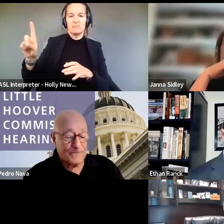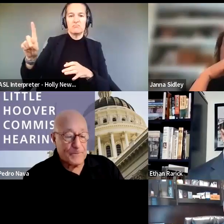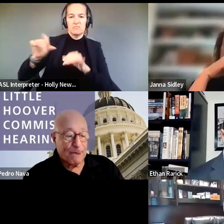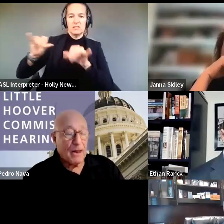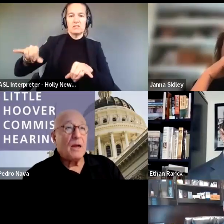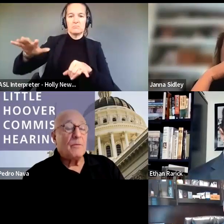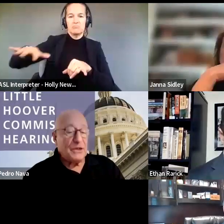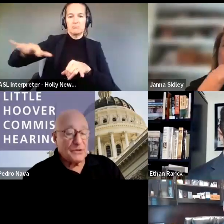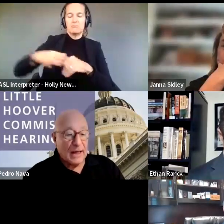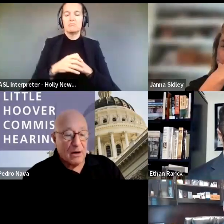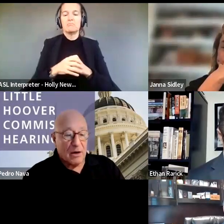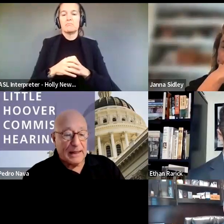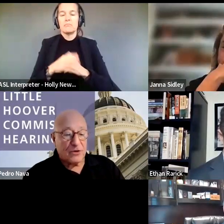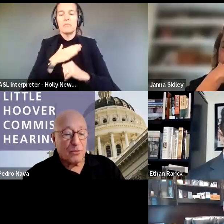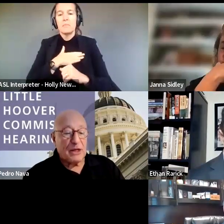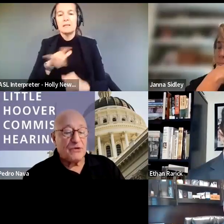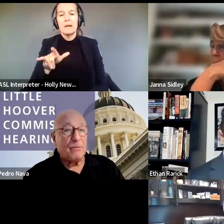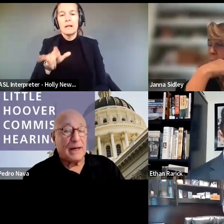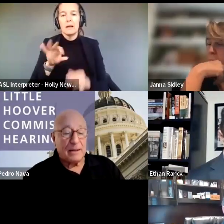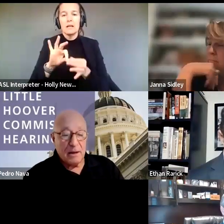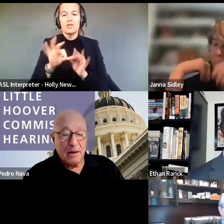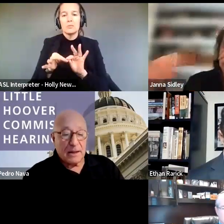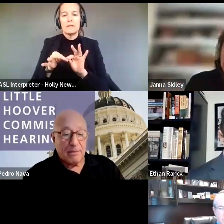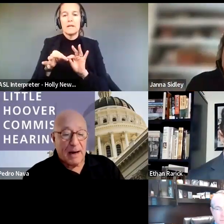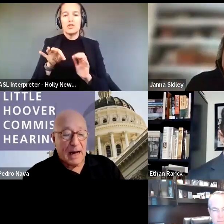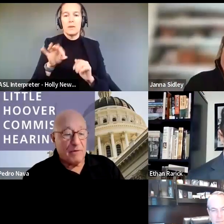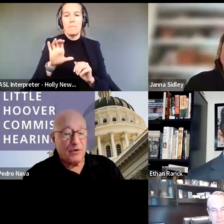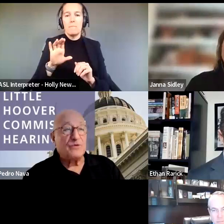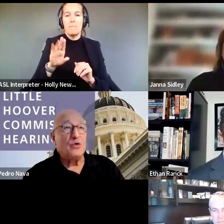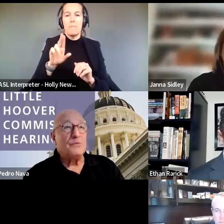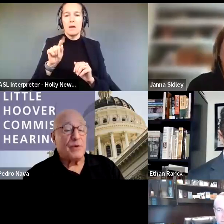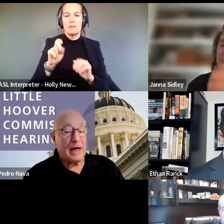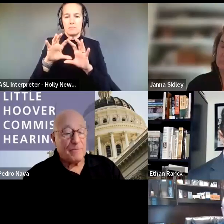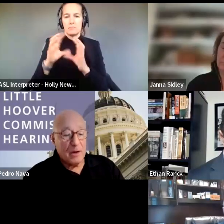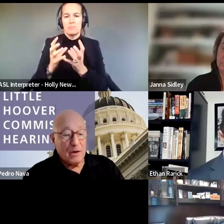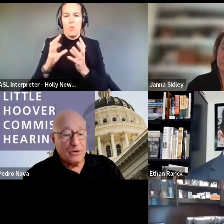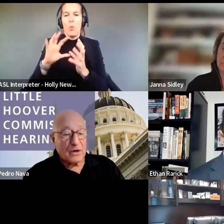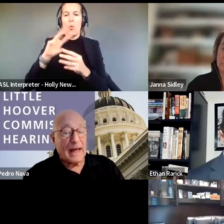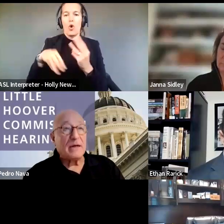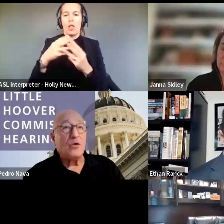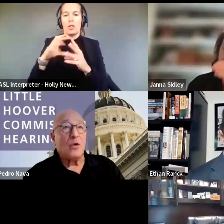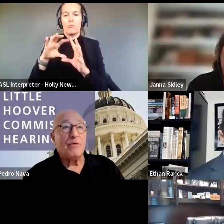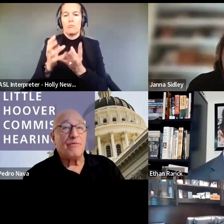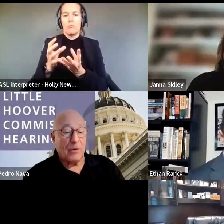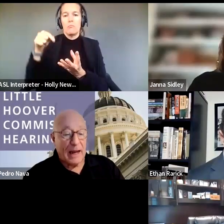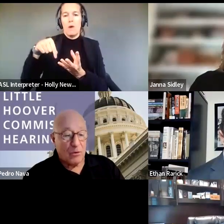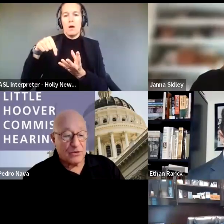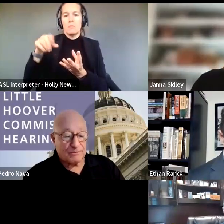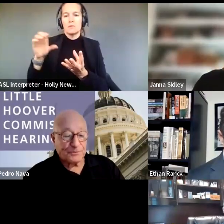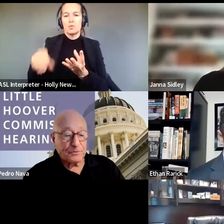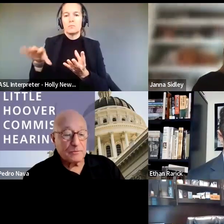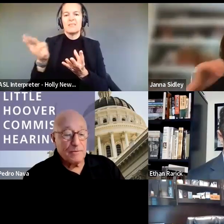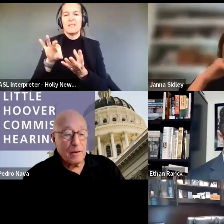system. Please click on the interpretation button at the bottom of your Zoom screen to select your preferred